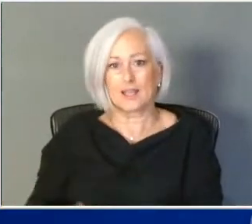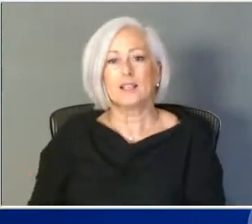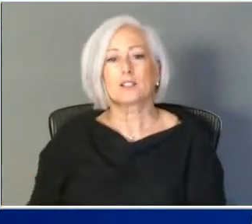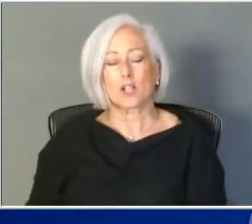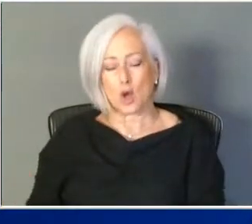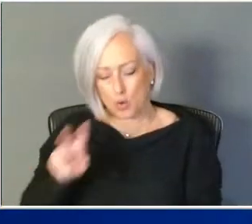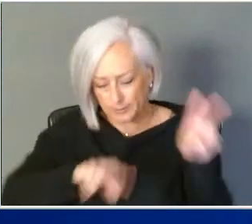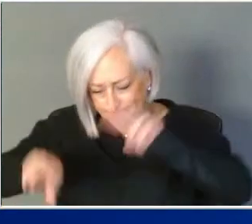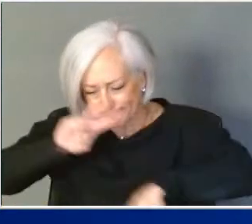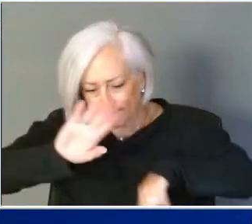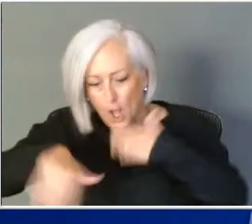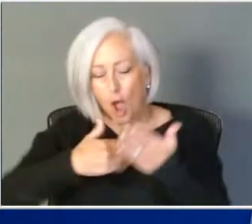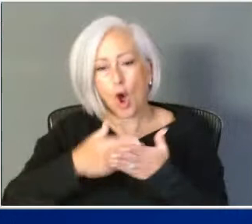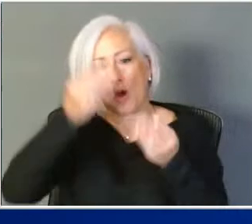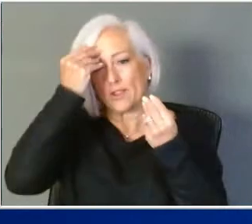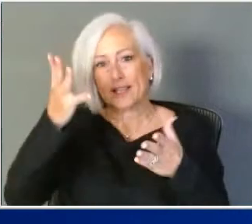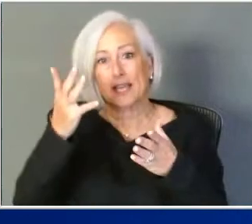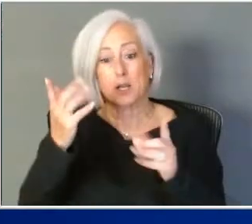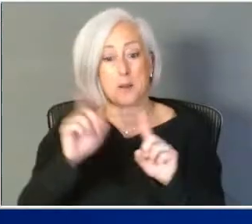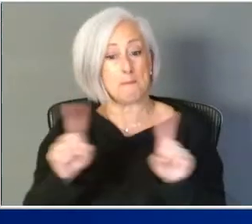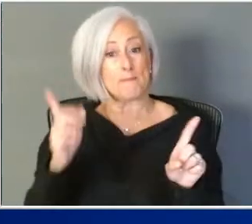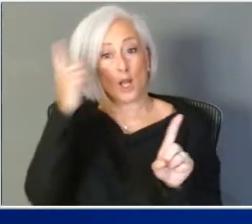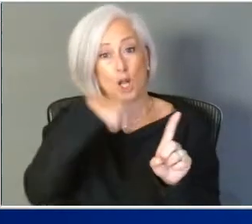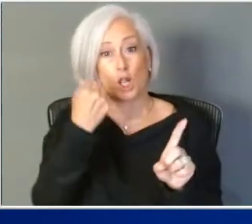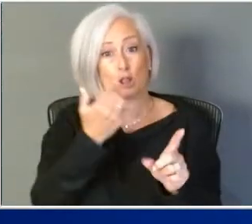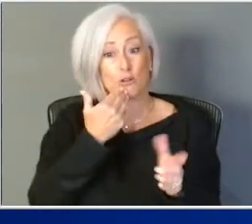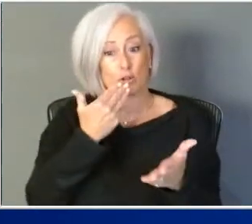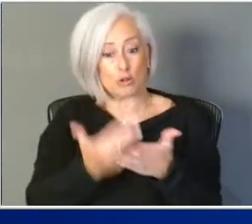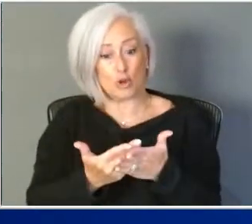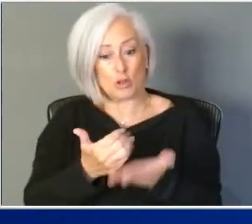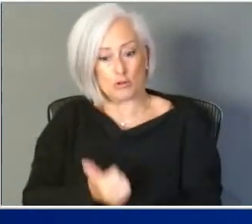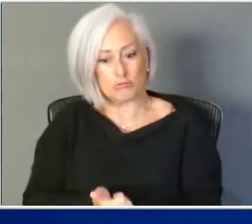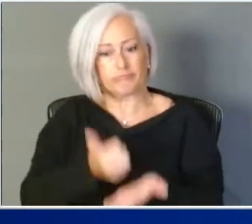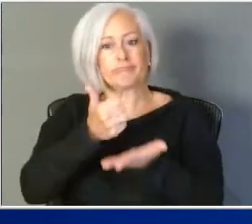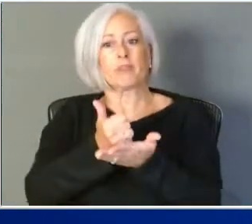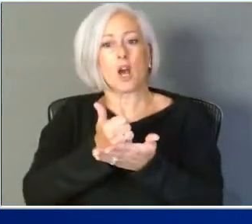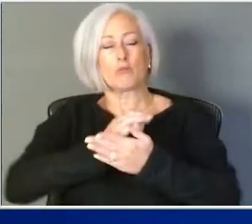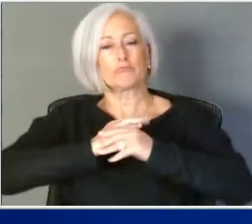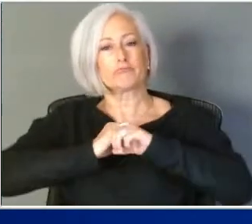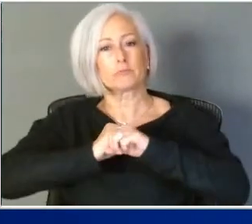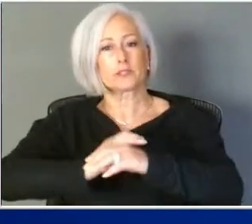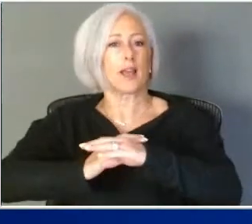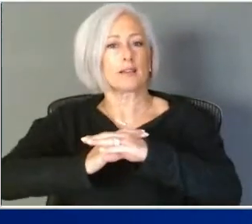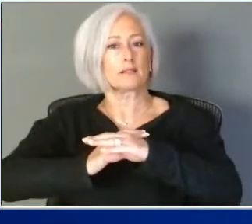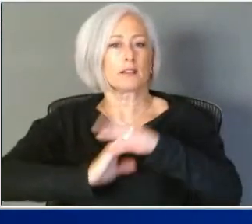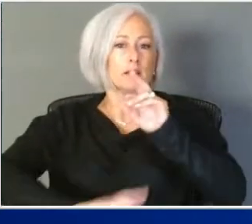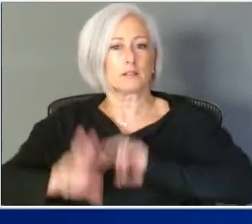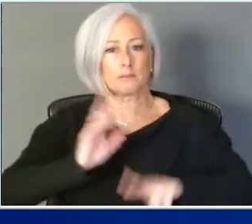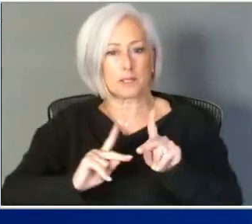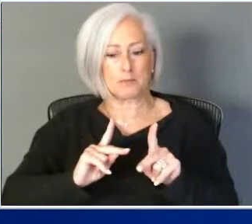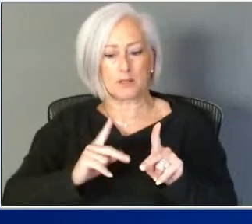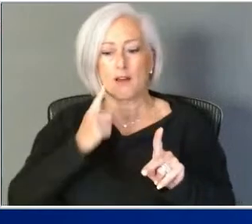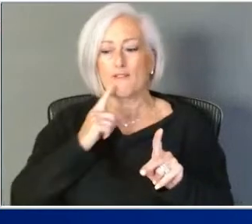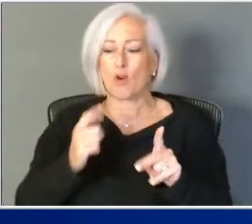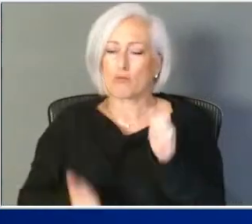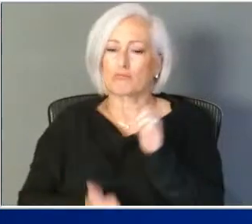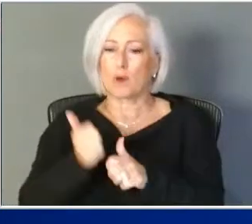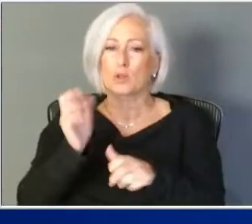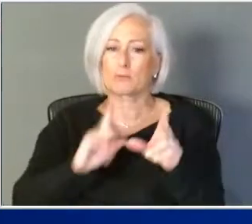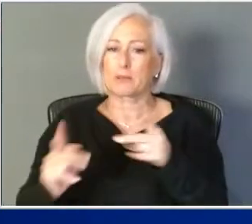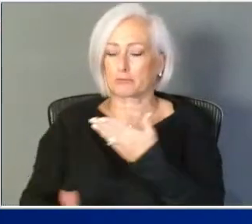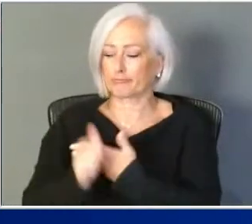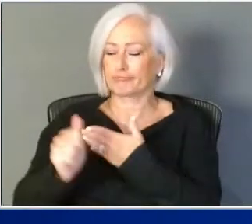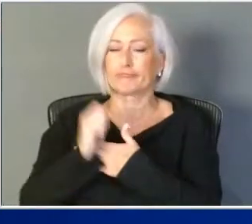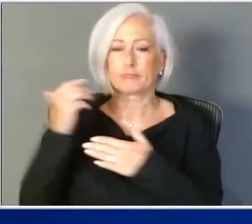all looks good as far as increasing or helping protect people, especially those most at risk from hospitalization and